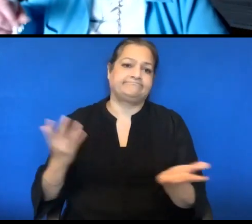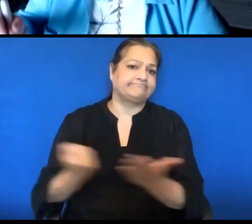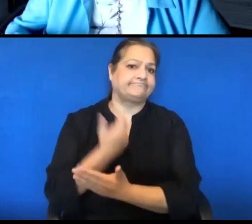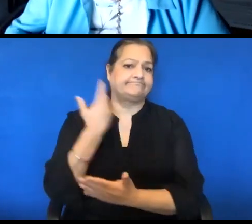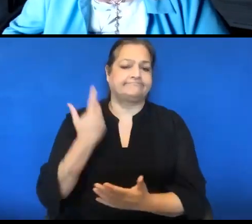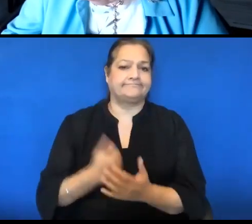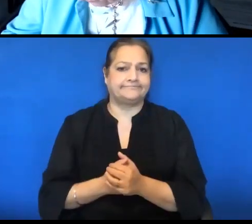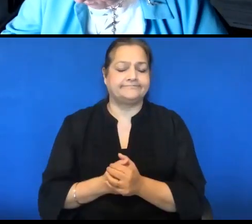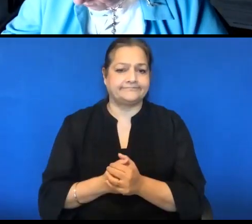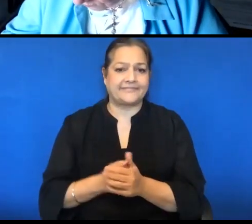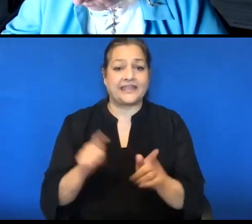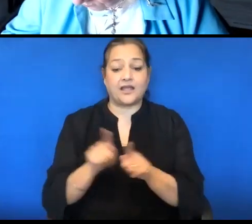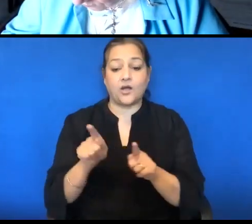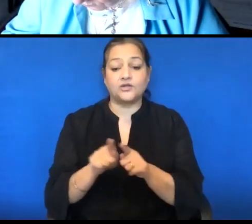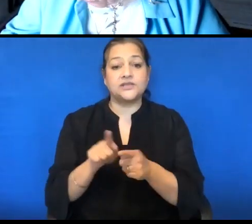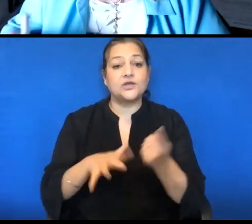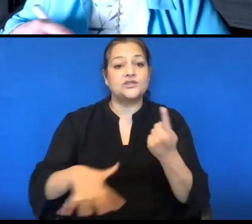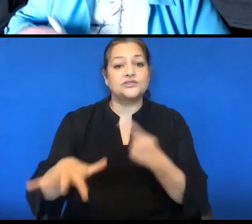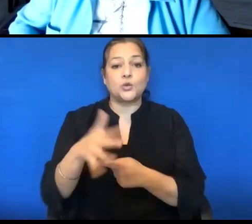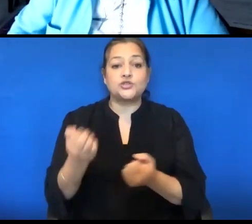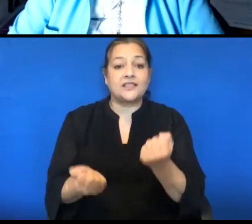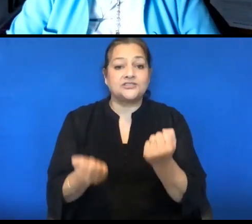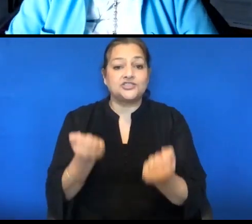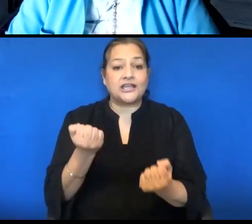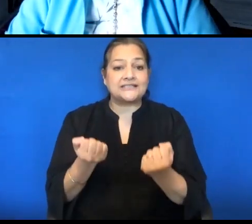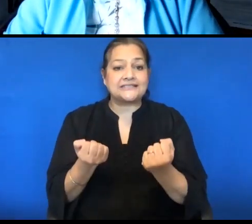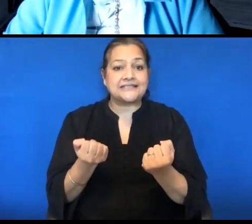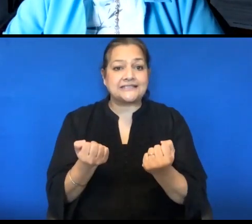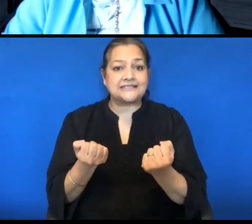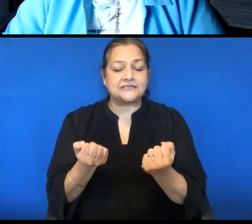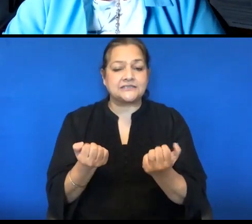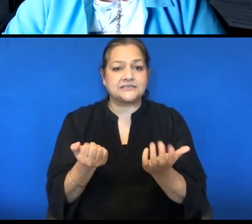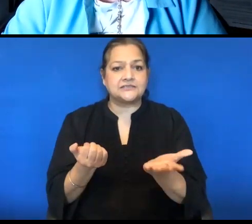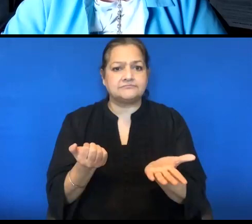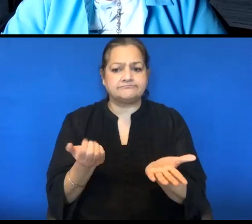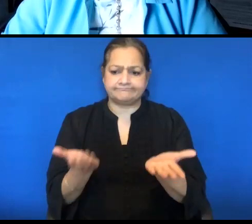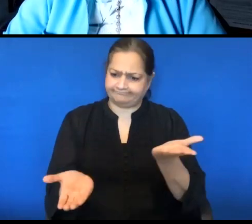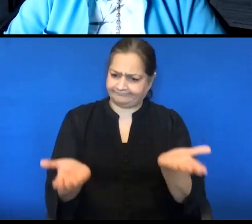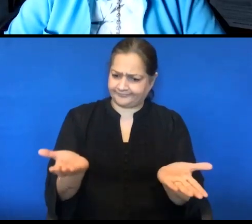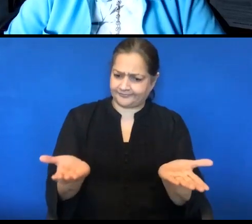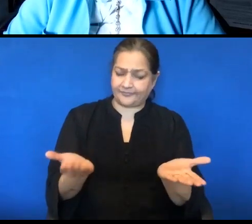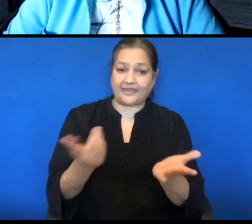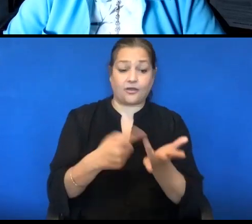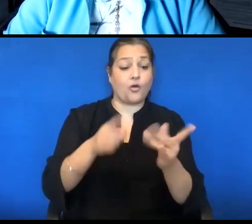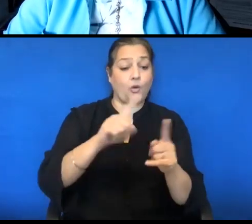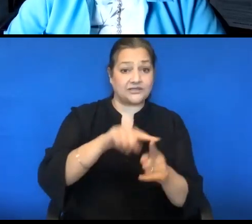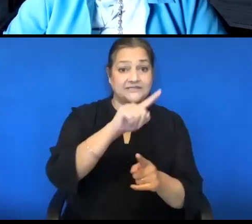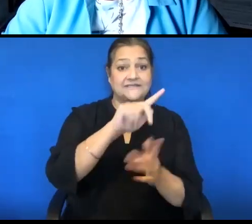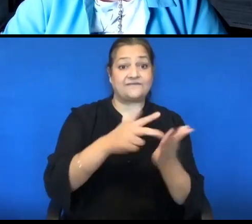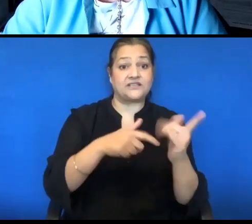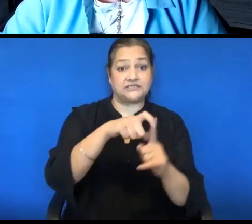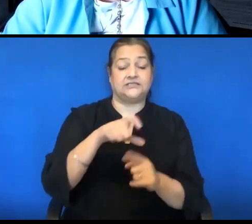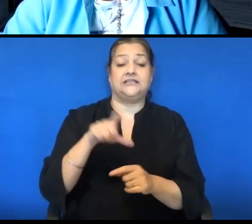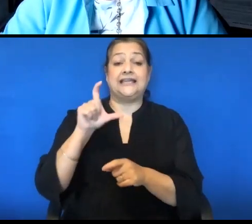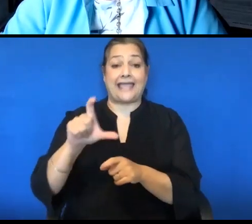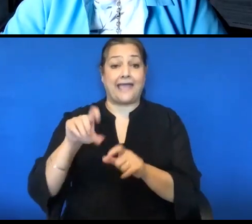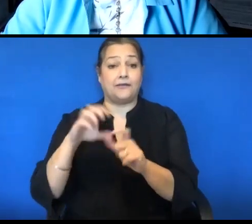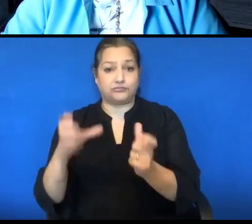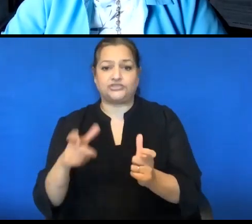element. You know, I'm pretty sure that Oxford and Cambridge are going to survive this. But what about some of the newer